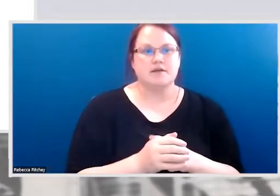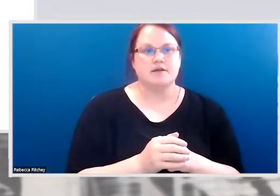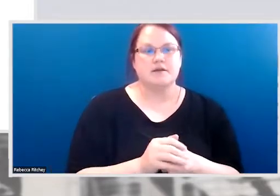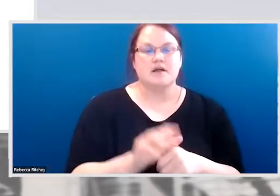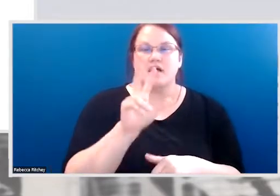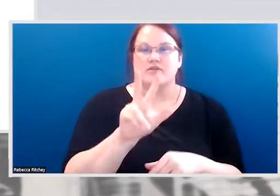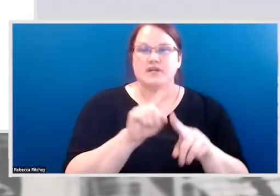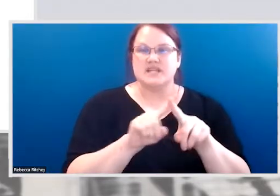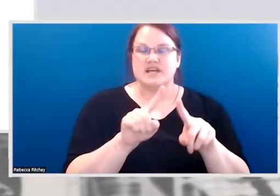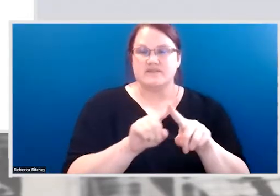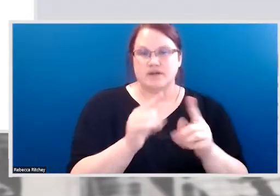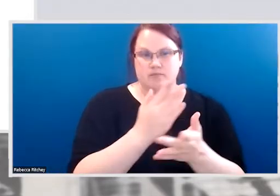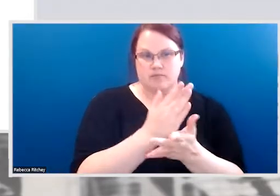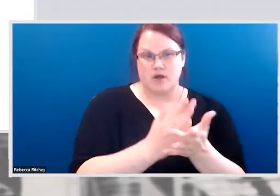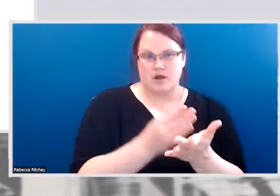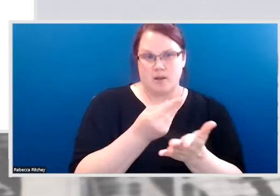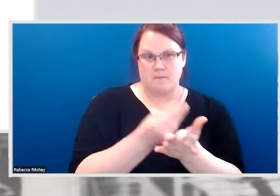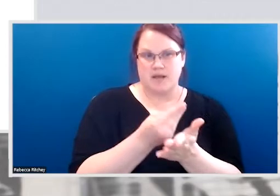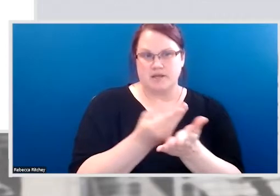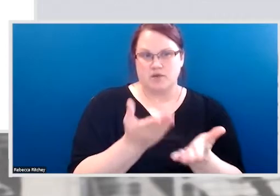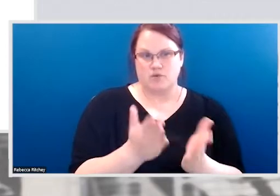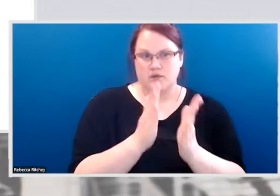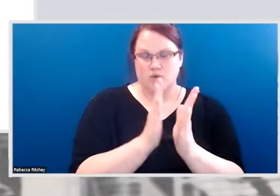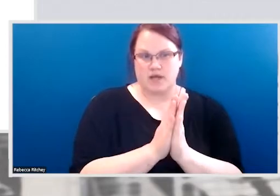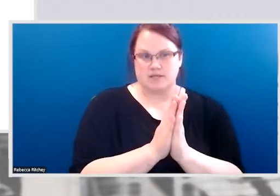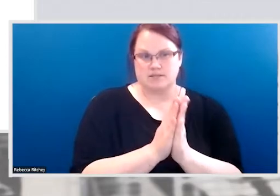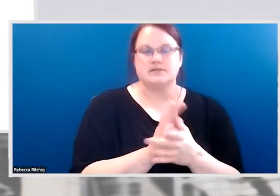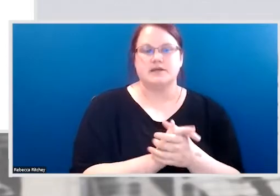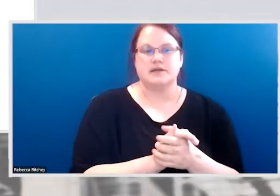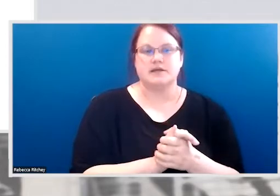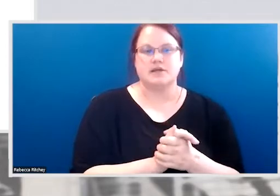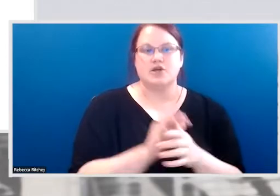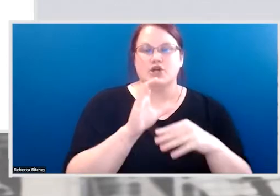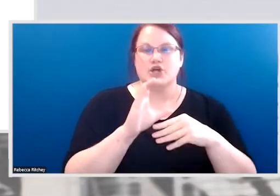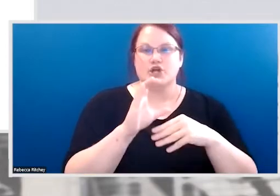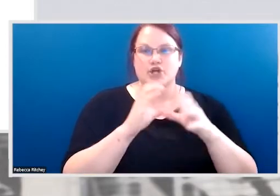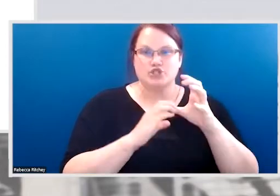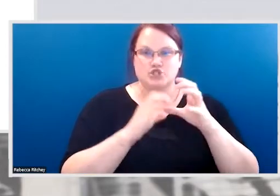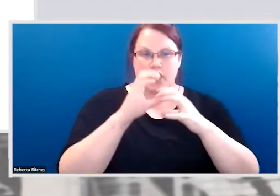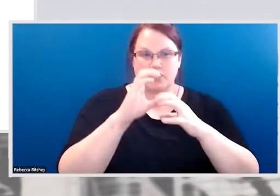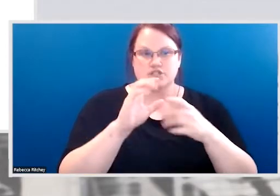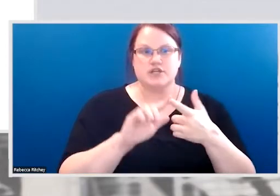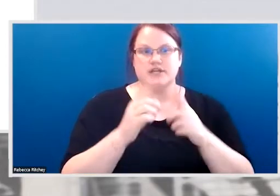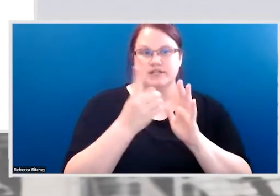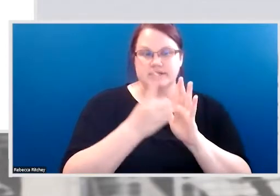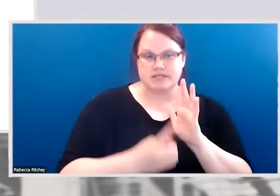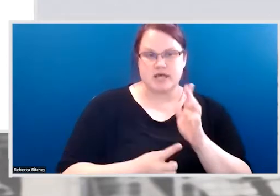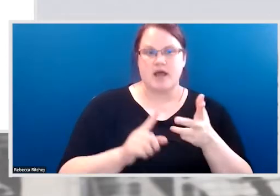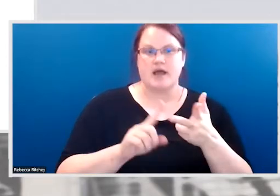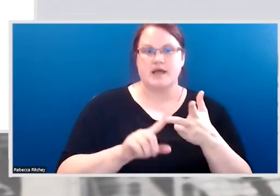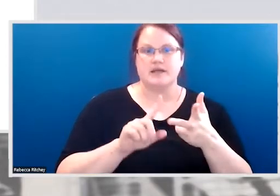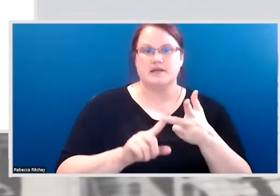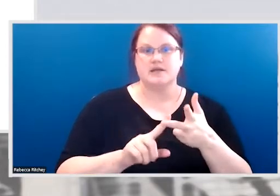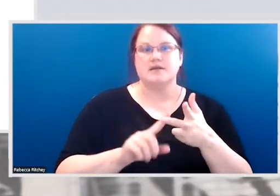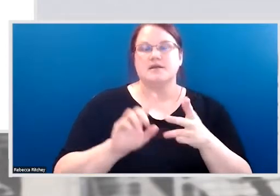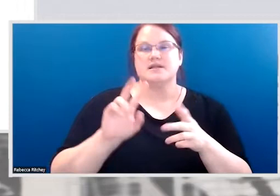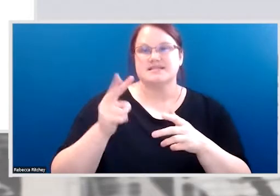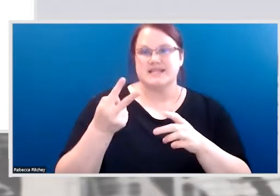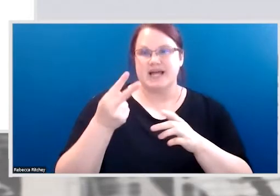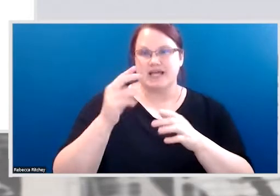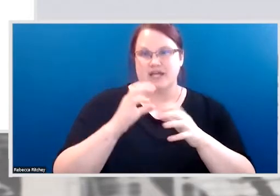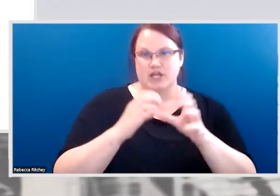3 phases of money being requested here for a construction phase, another design phase, and a second construction phase